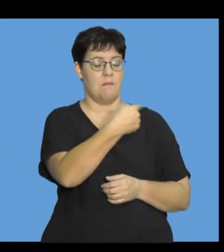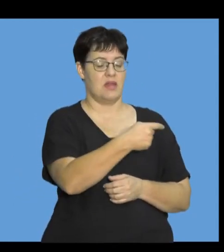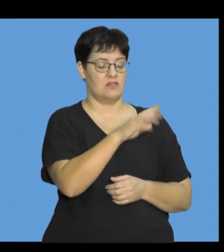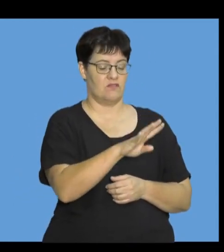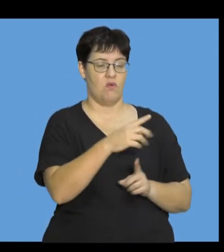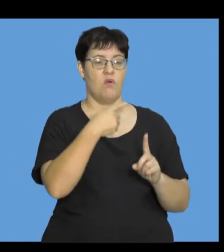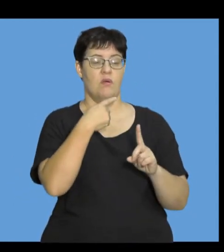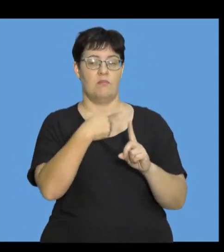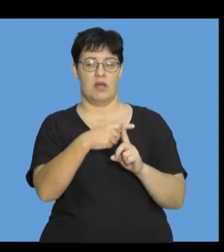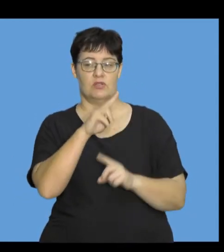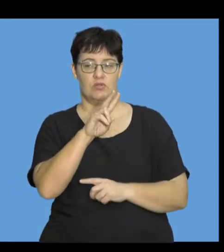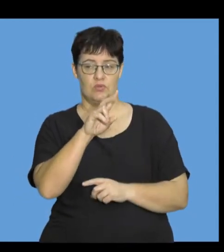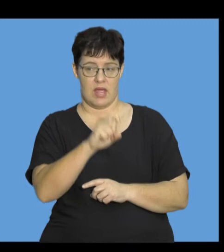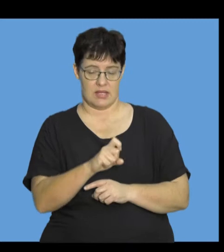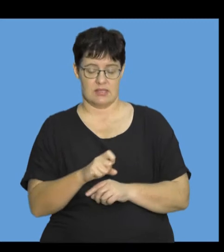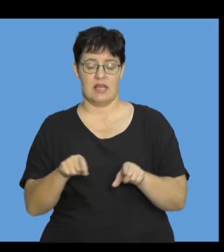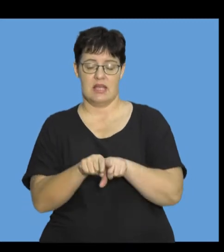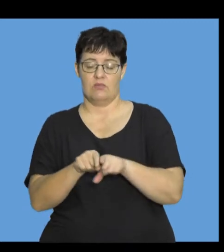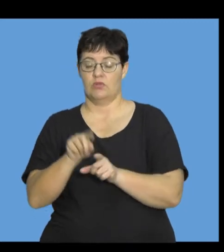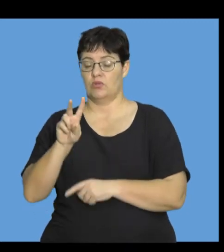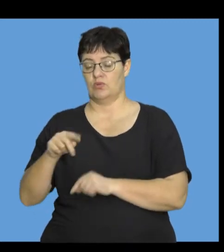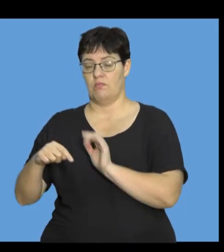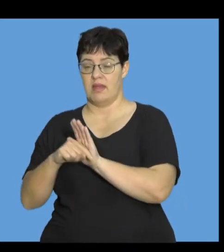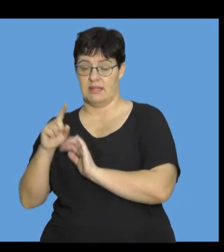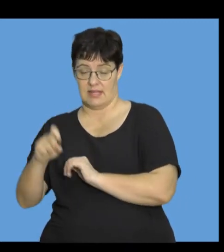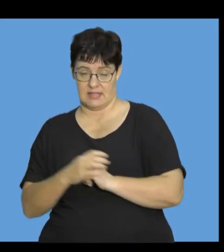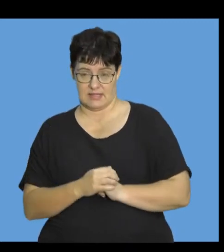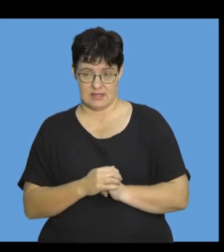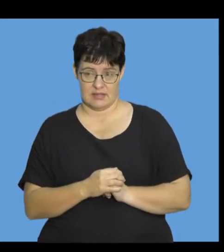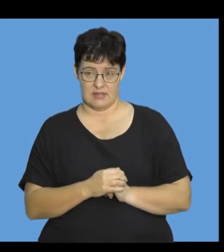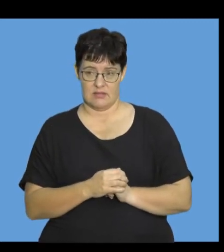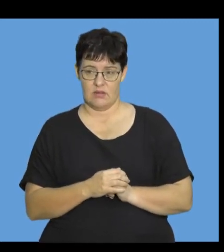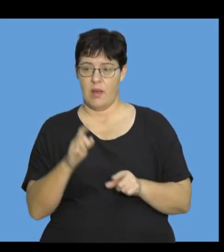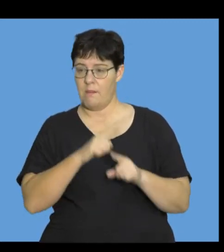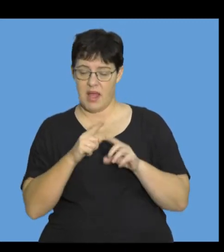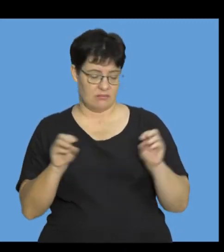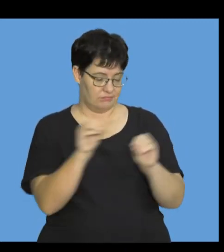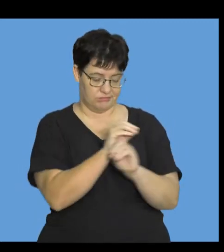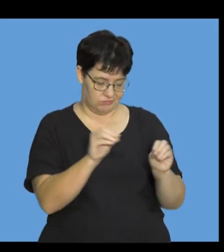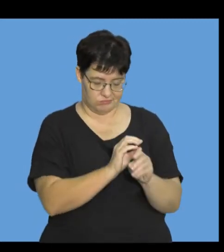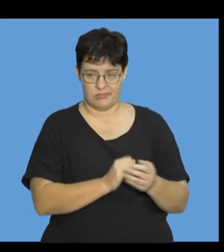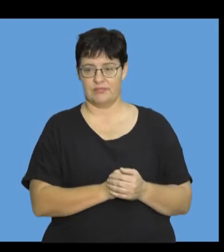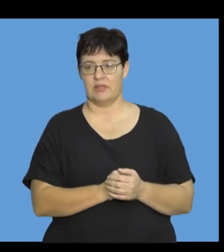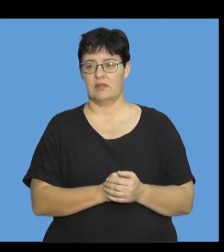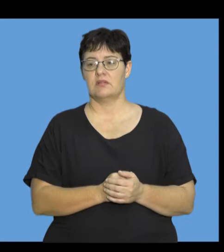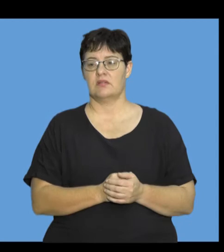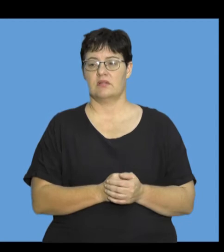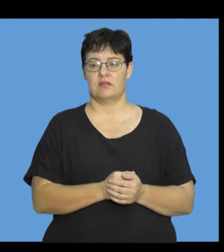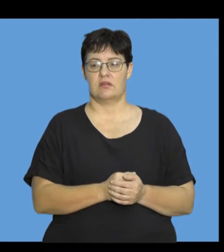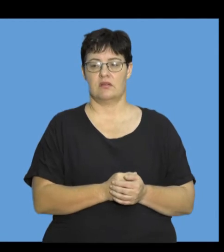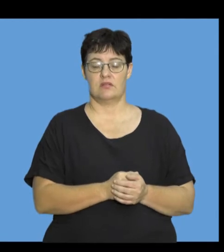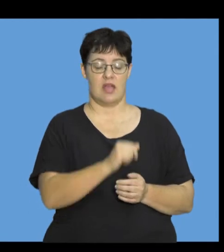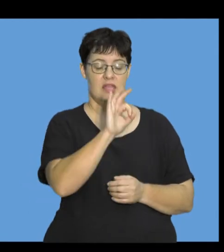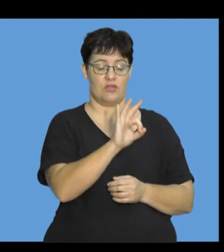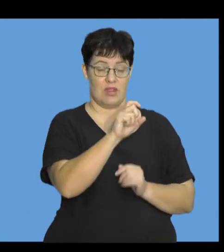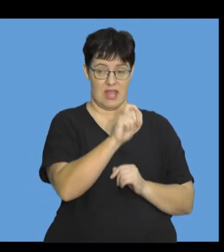4 plus 2x equal to 2 minus x. You play around with your maths.